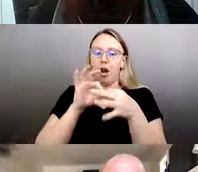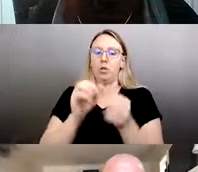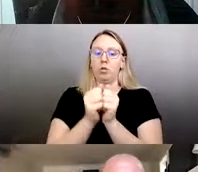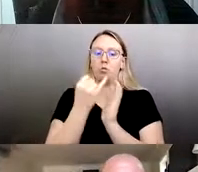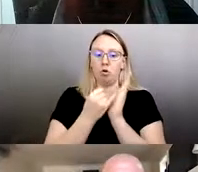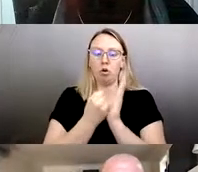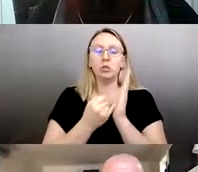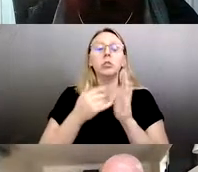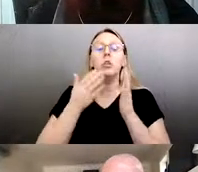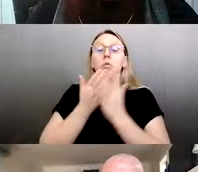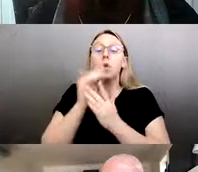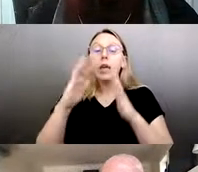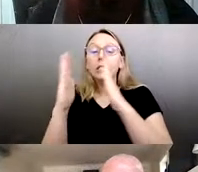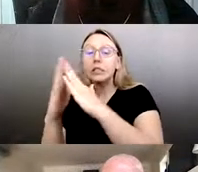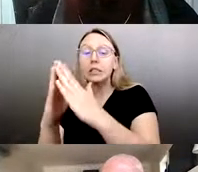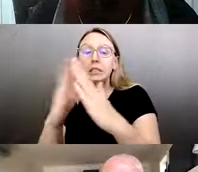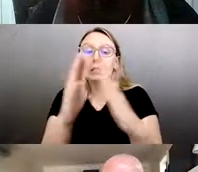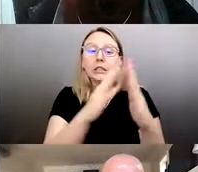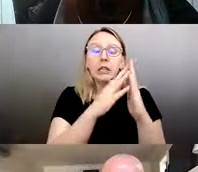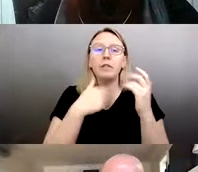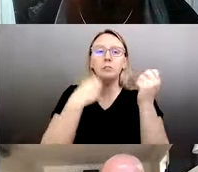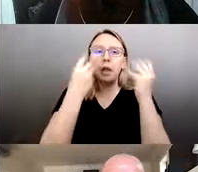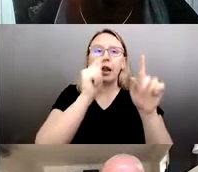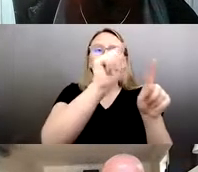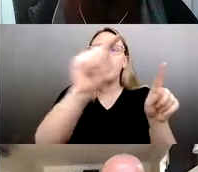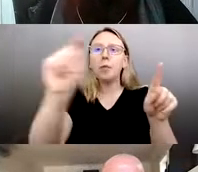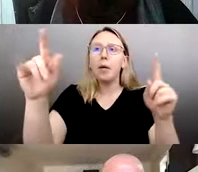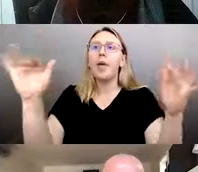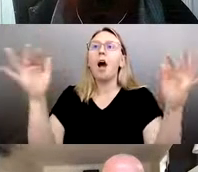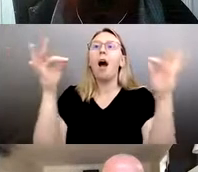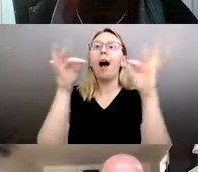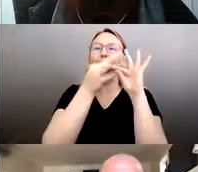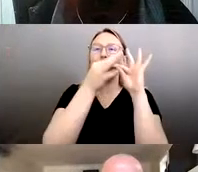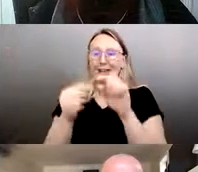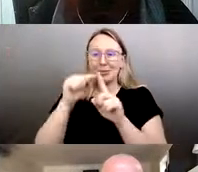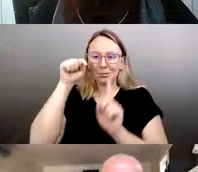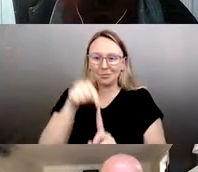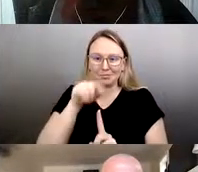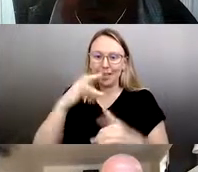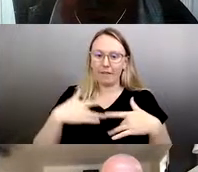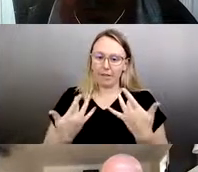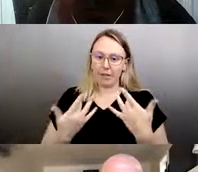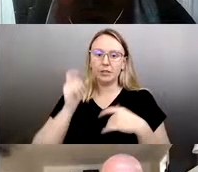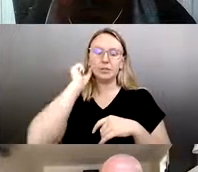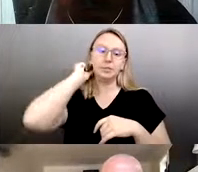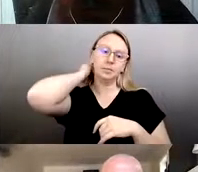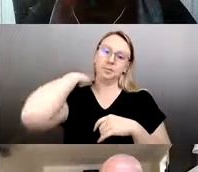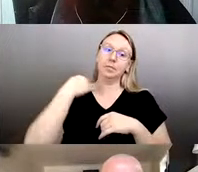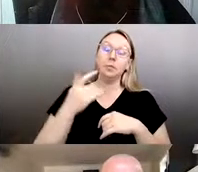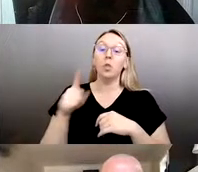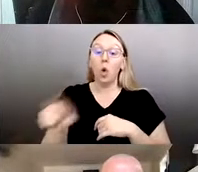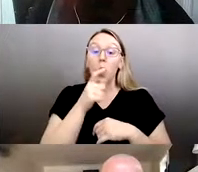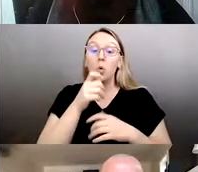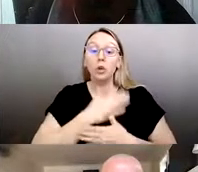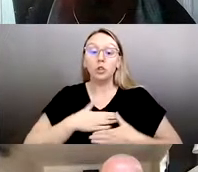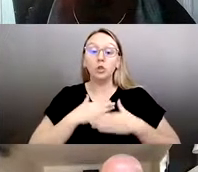myriad touchstones that lead you back to this seminal event. For devotees of public sculpture, like myself,